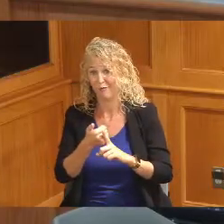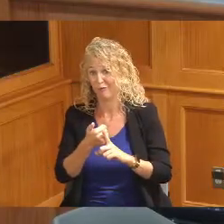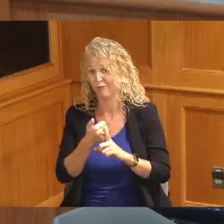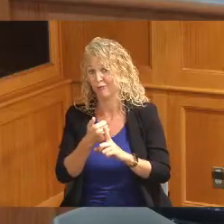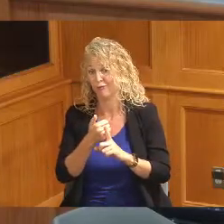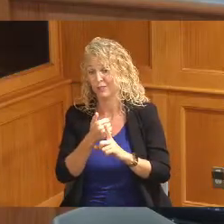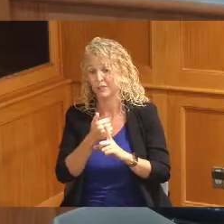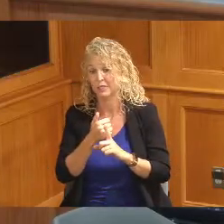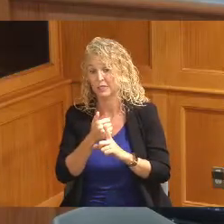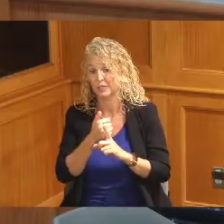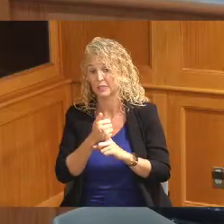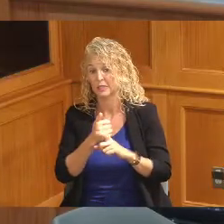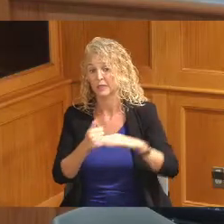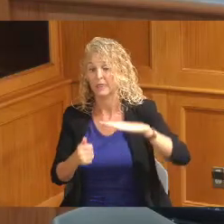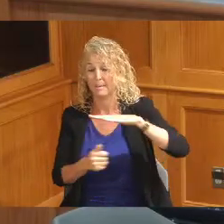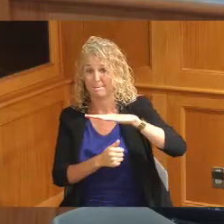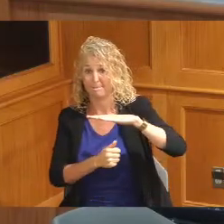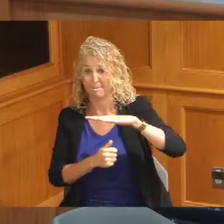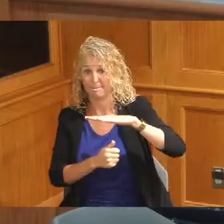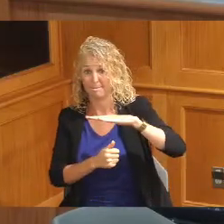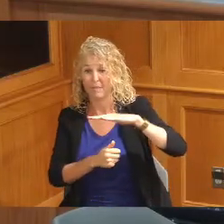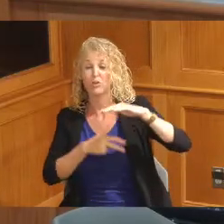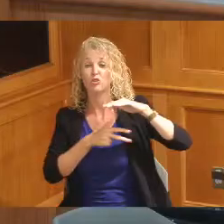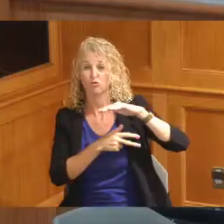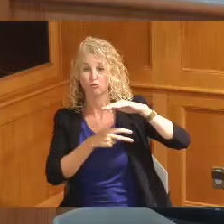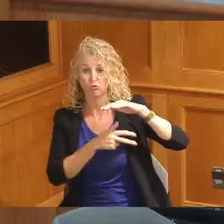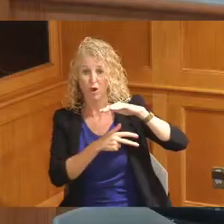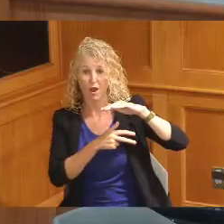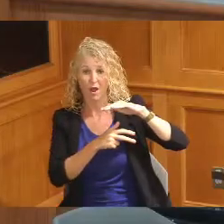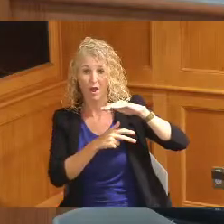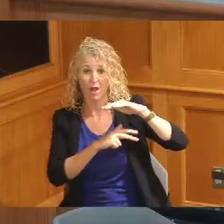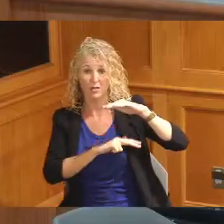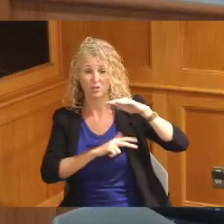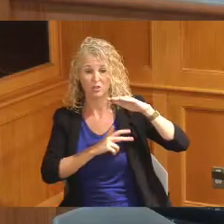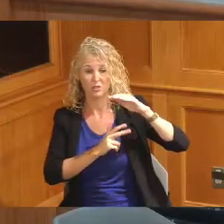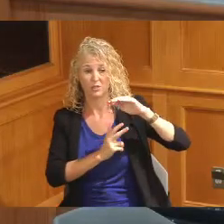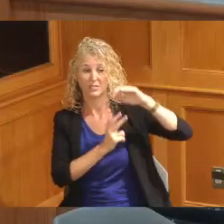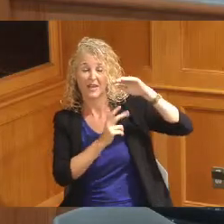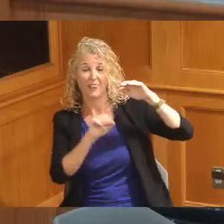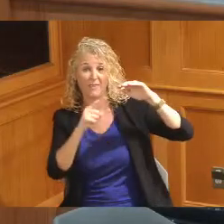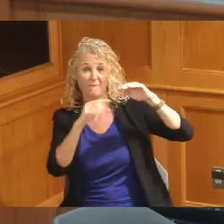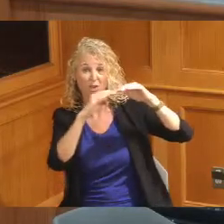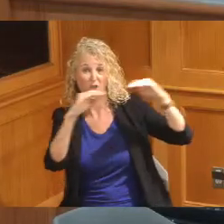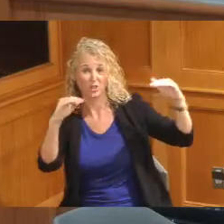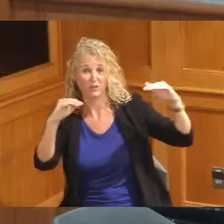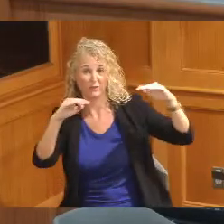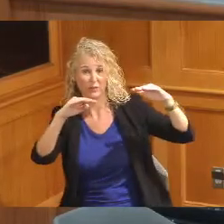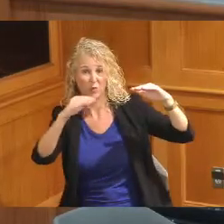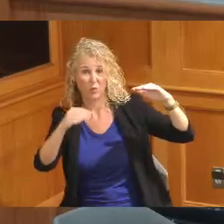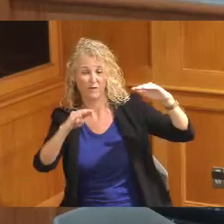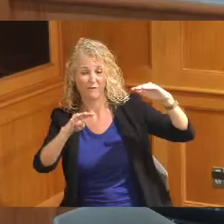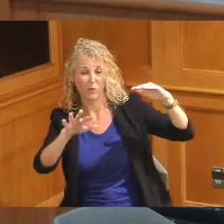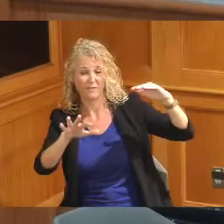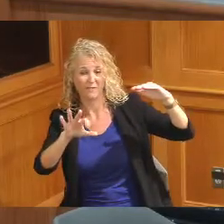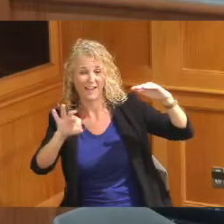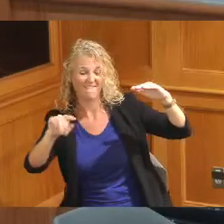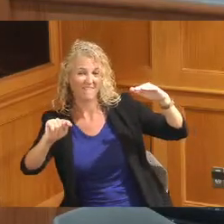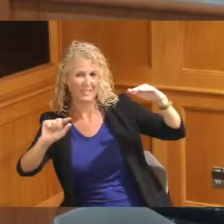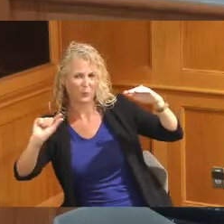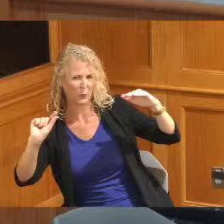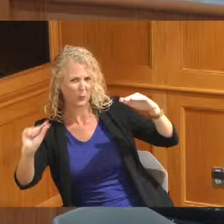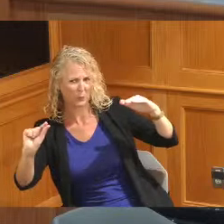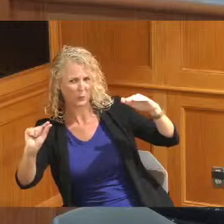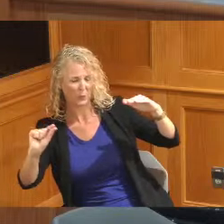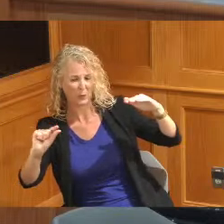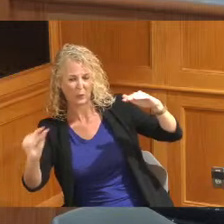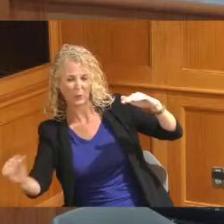question, there's a basement or a garage that raises up, and the first floor overhangs 45 feet by a smidge